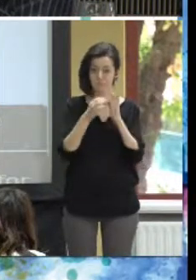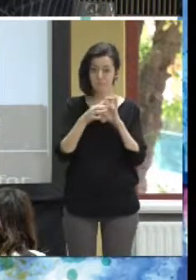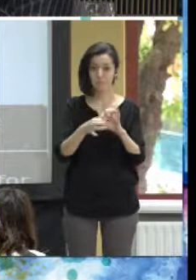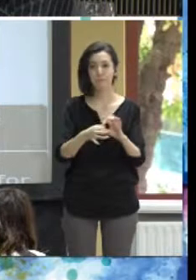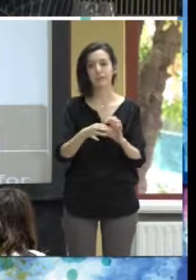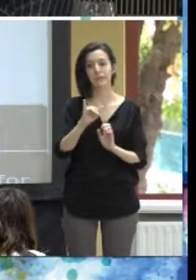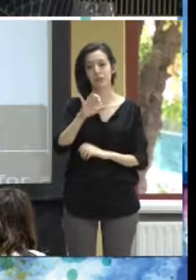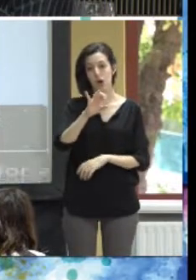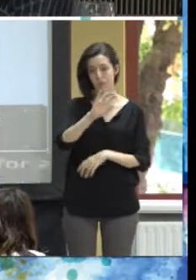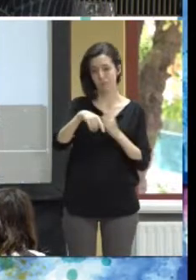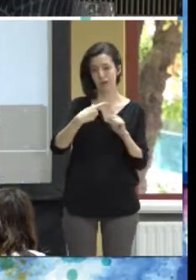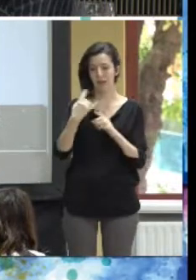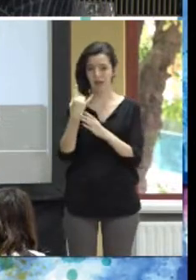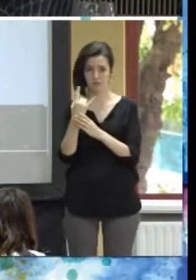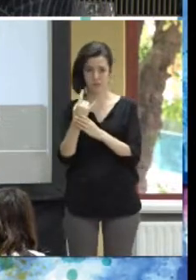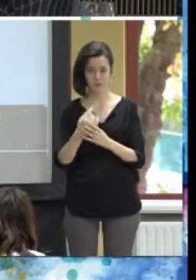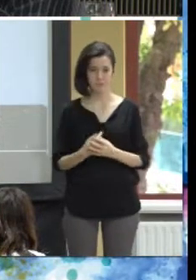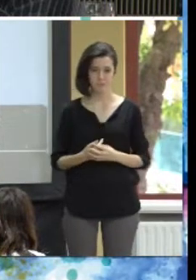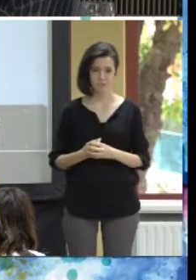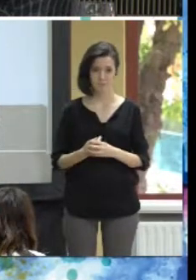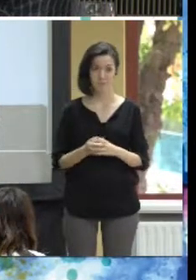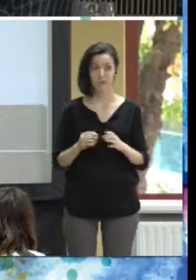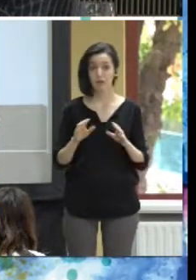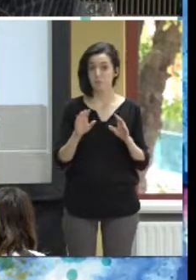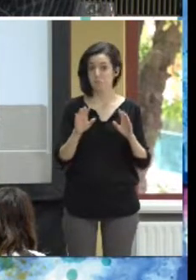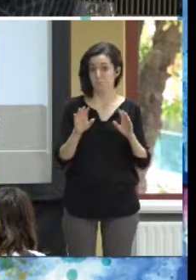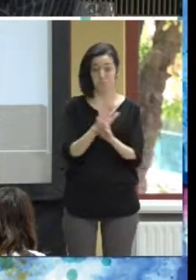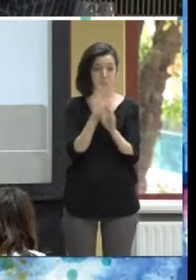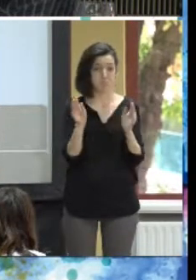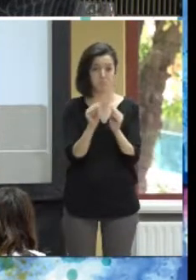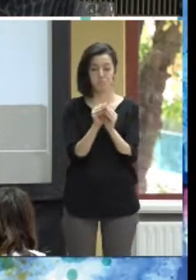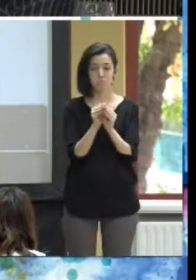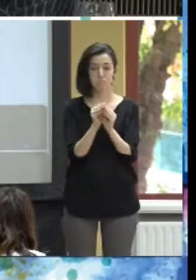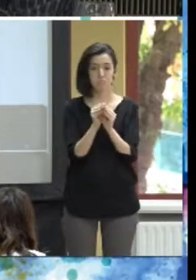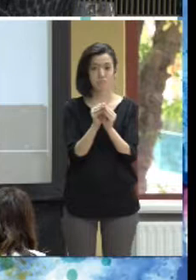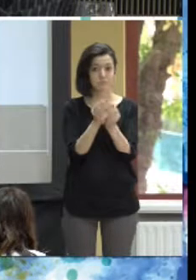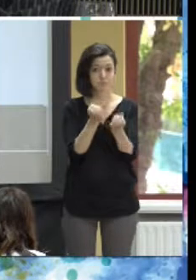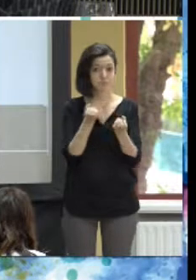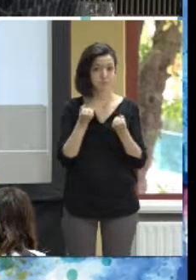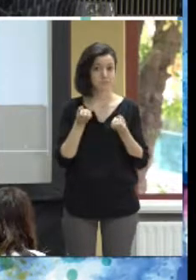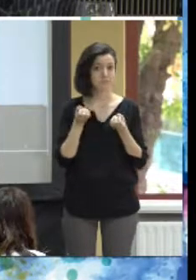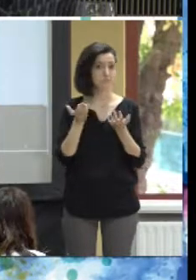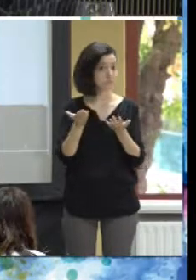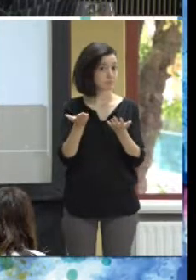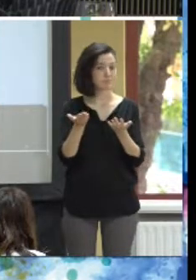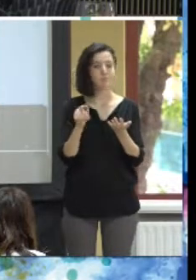To conclude, there are various aspects which speak for